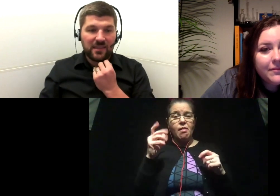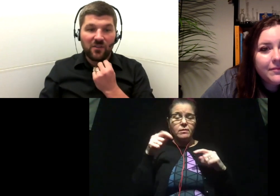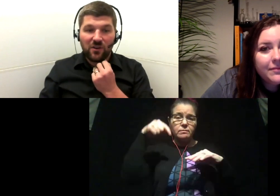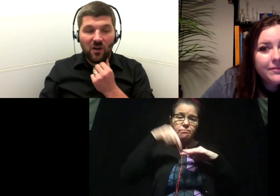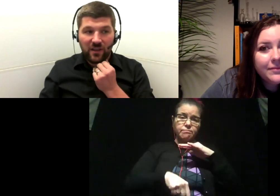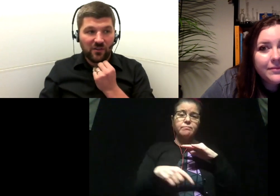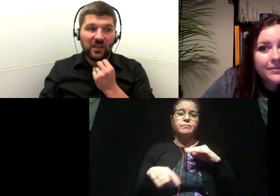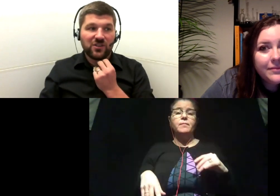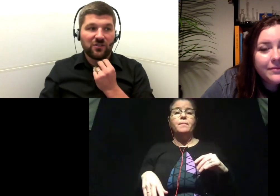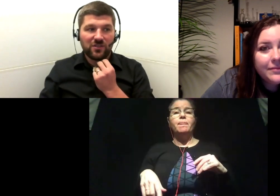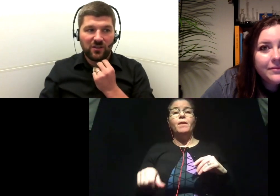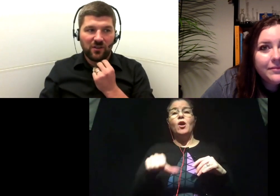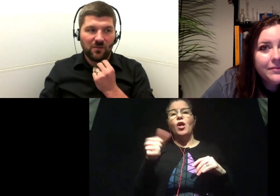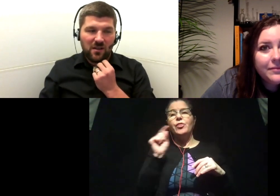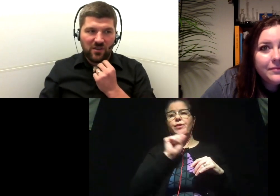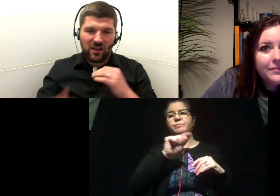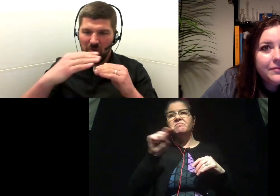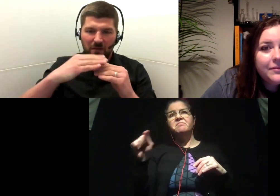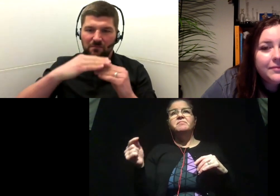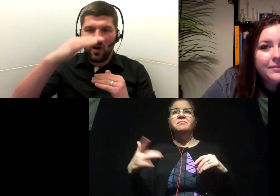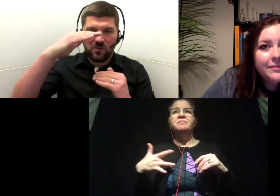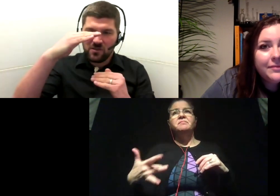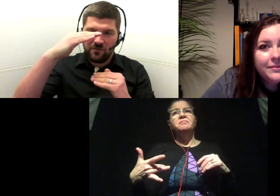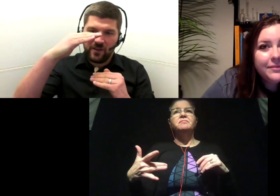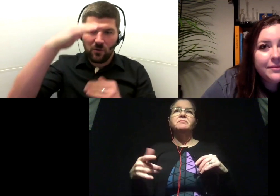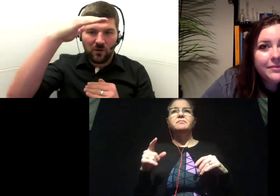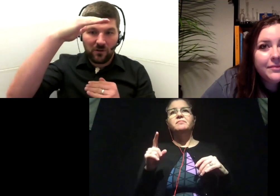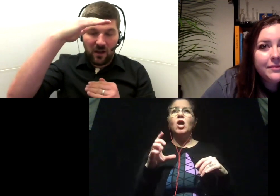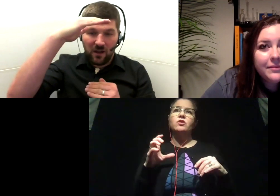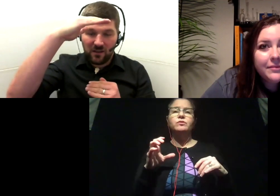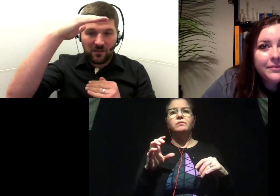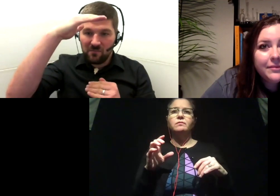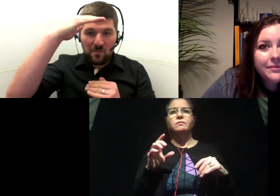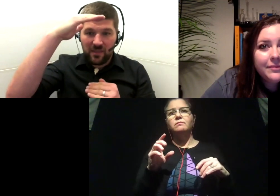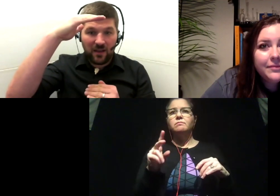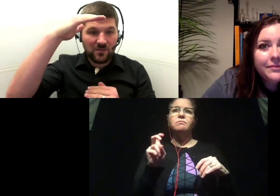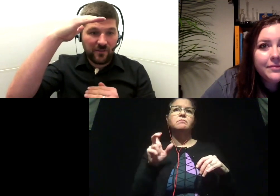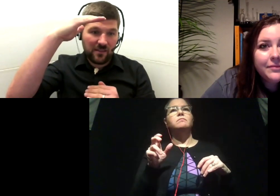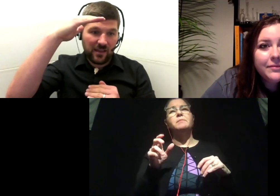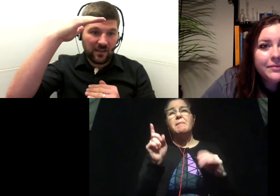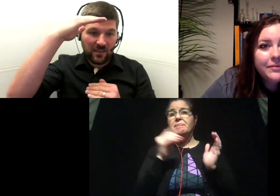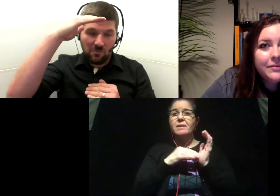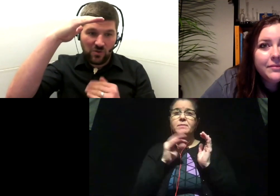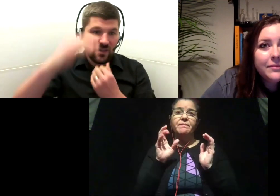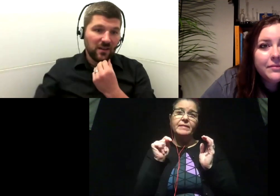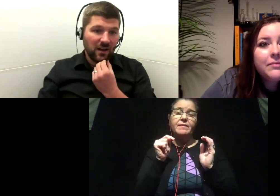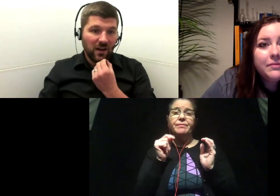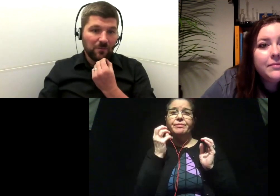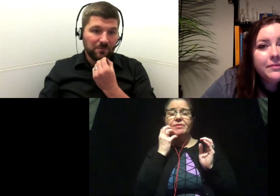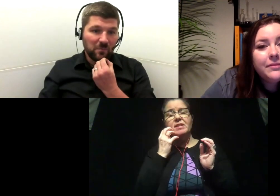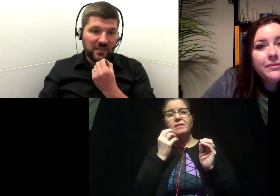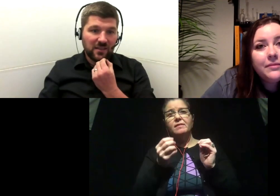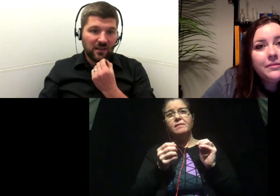then all the other glaciers, you're talking about hundreds of feet or maybe 1,000 feet thick at the most,